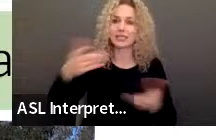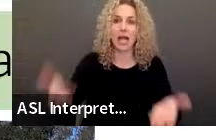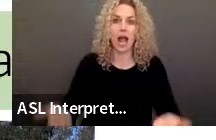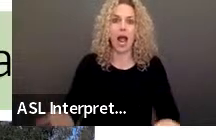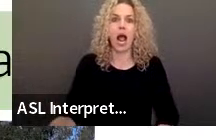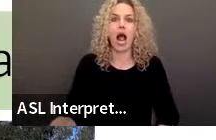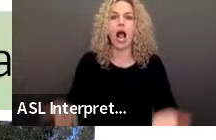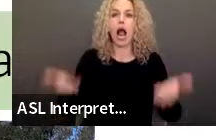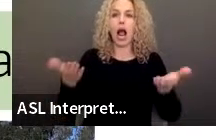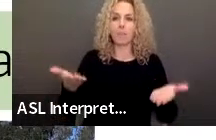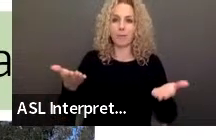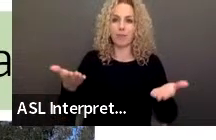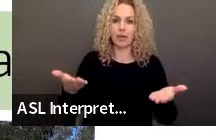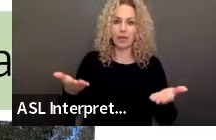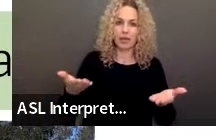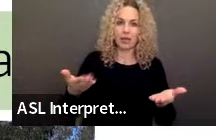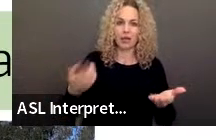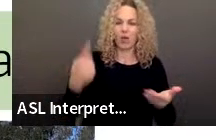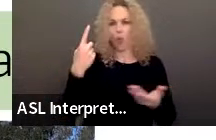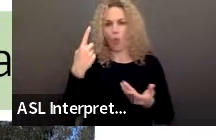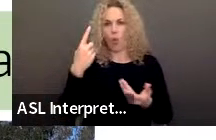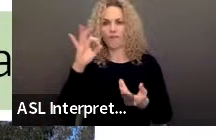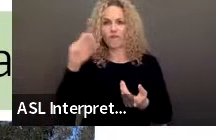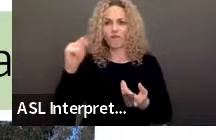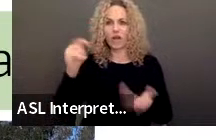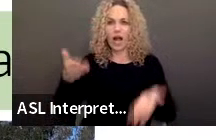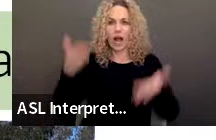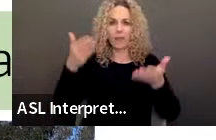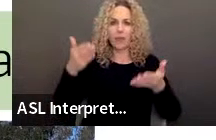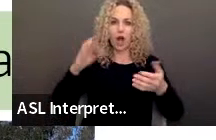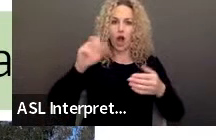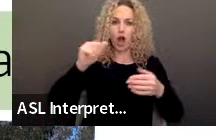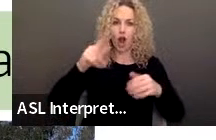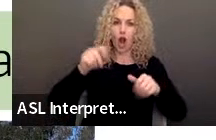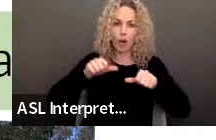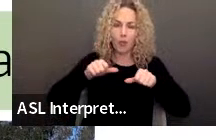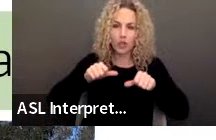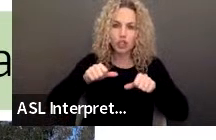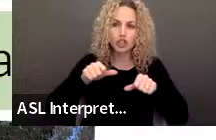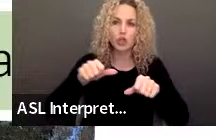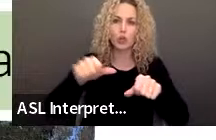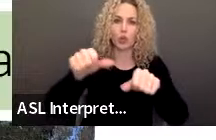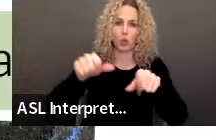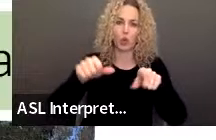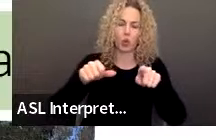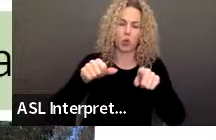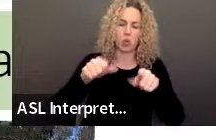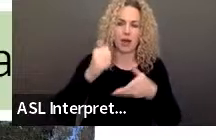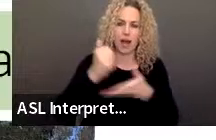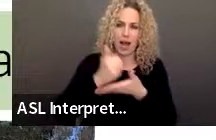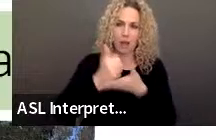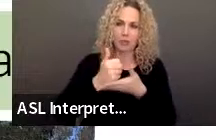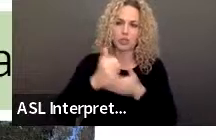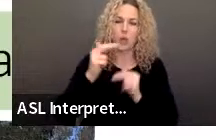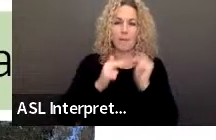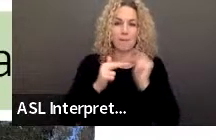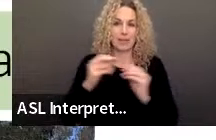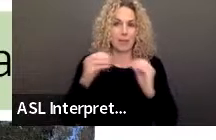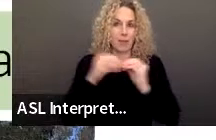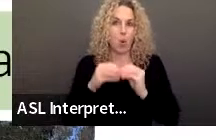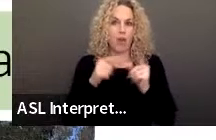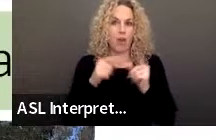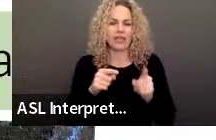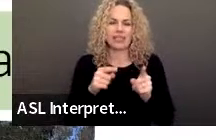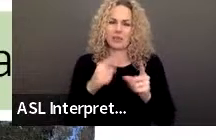up a foot or so off the ground with a wheeled cart that can be pushed through our furrows. And so we're building more of these because